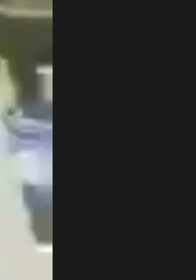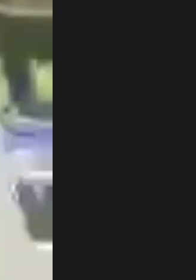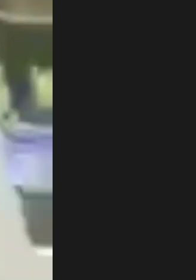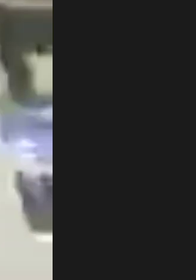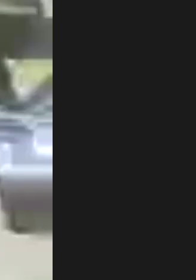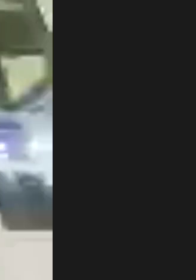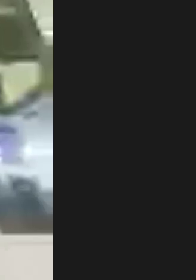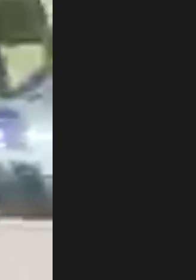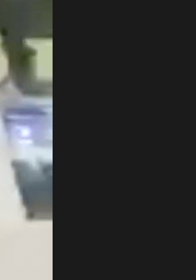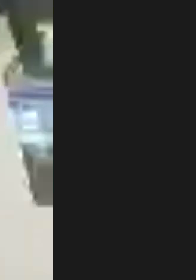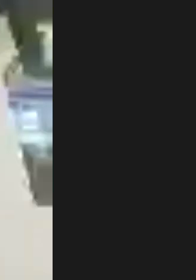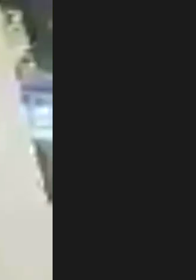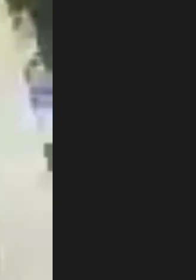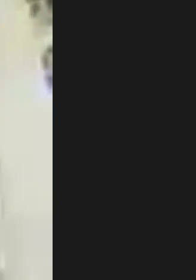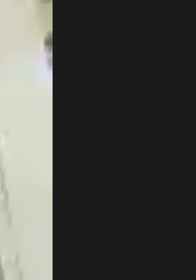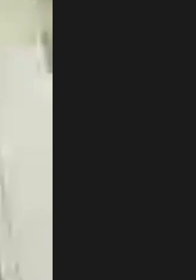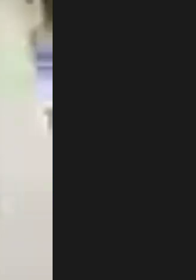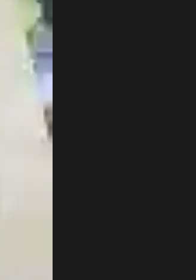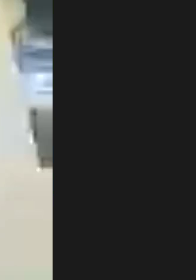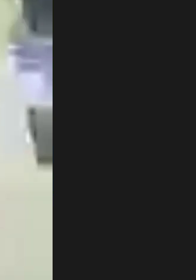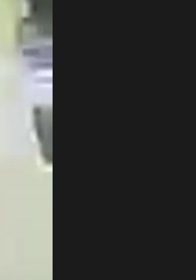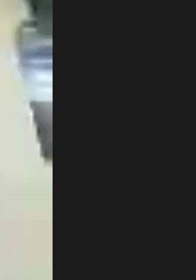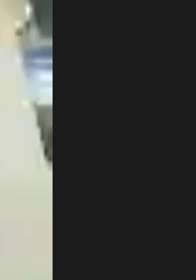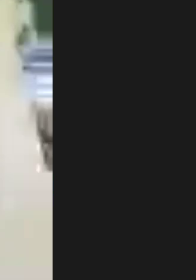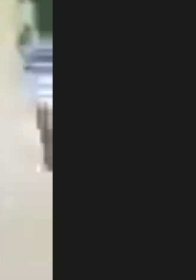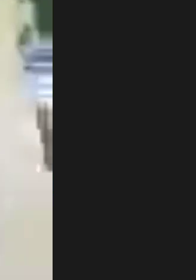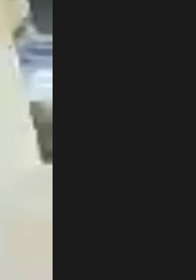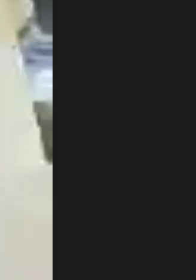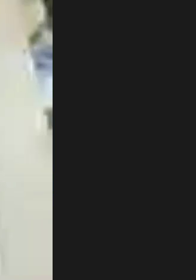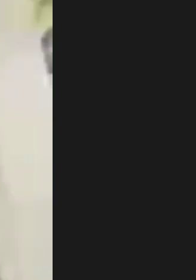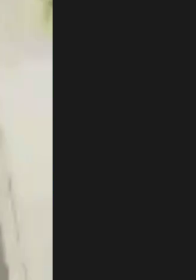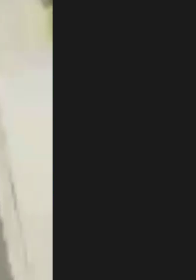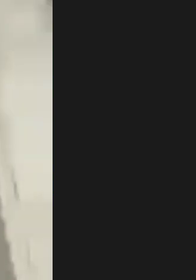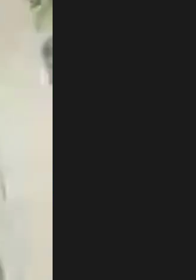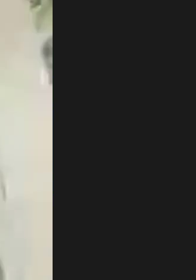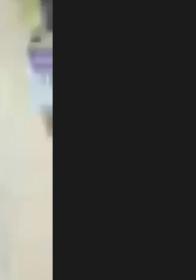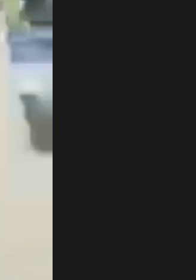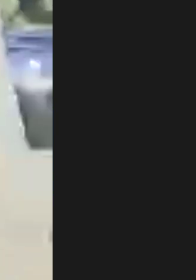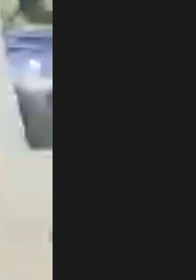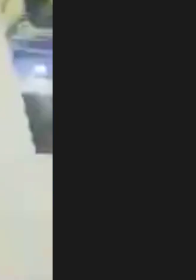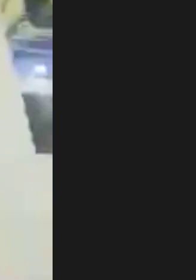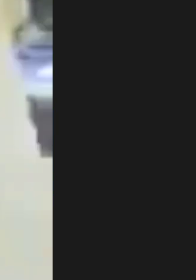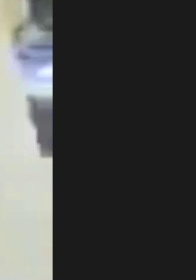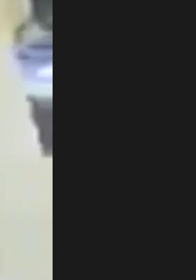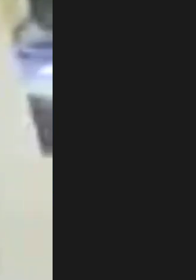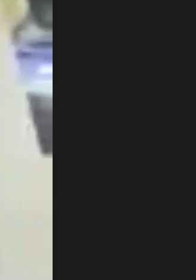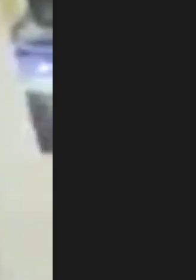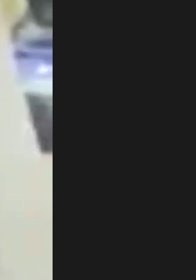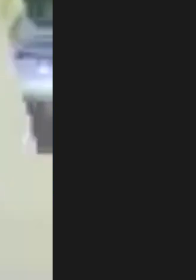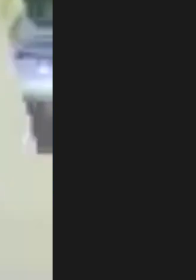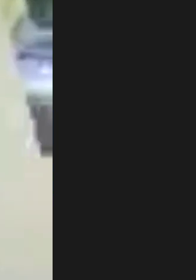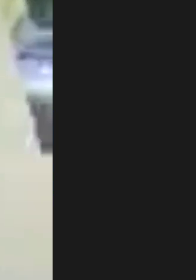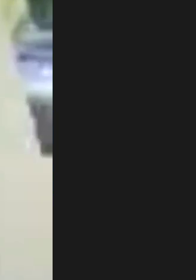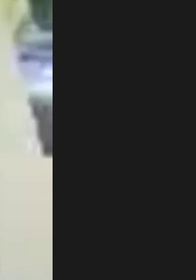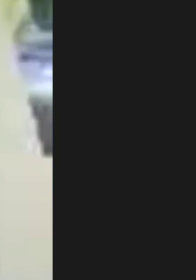to take forward from here. Thank you, madam, for accepting our invitation and being with us. Thank you, sir.